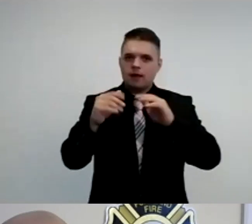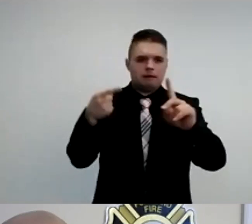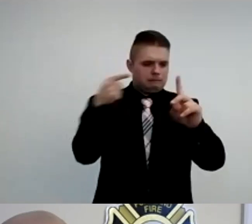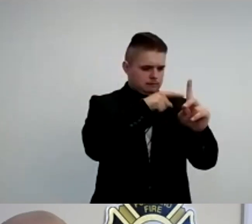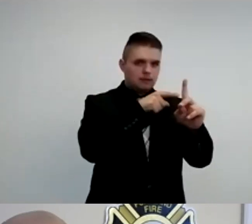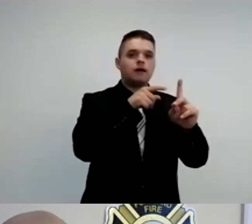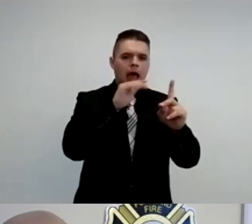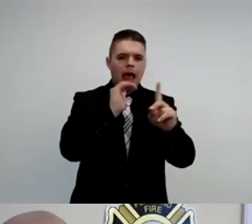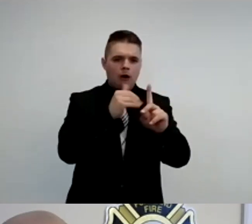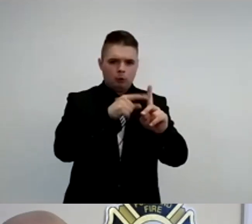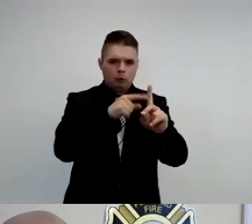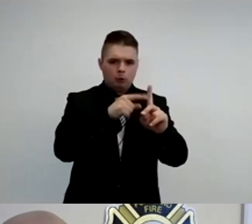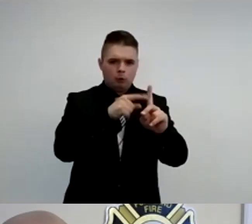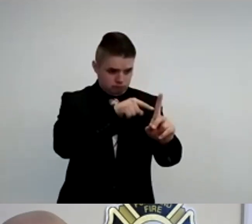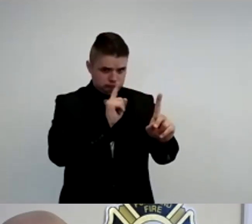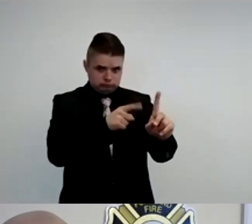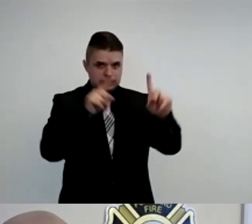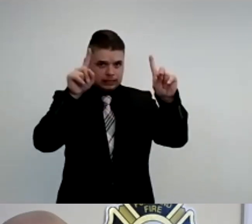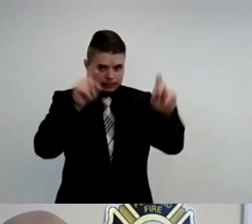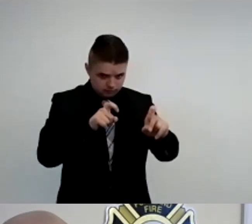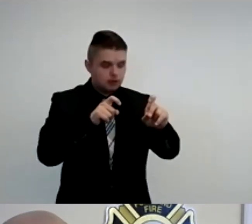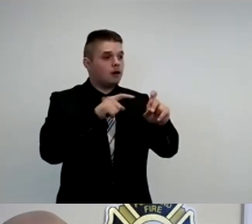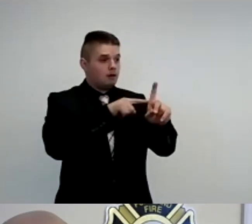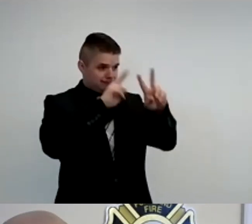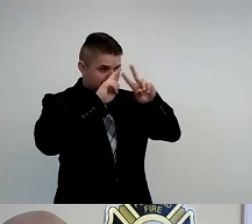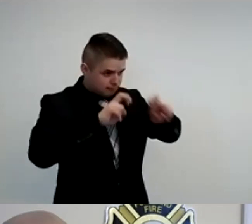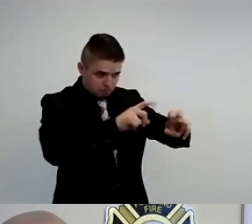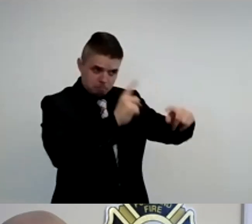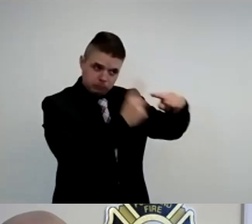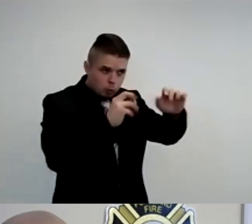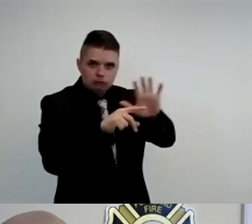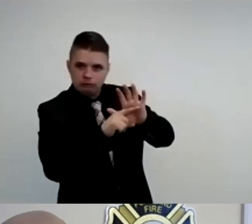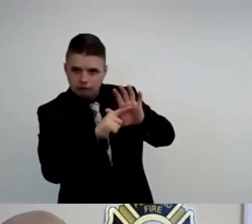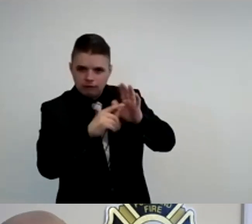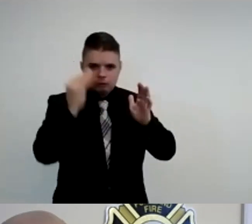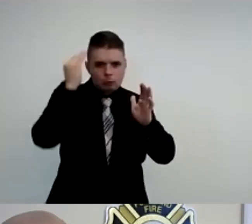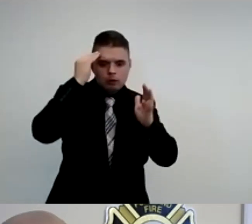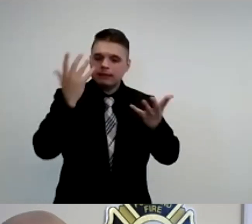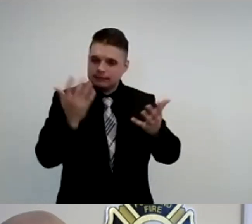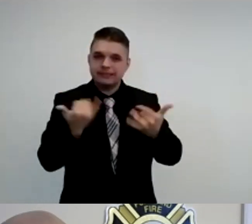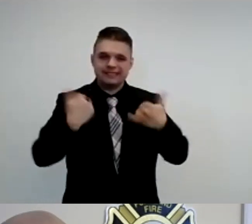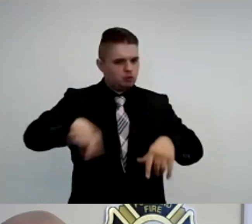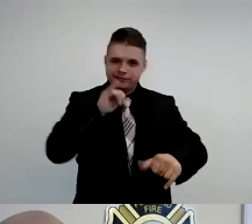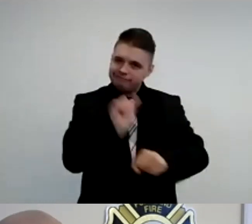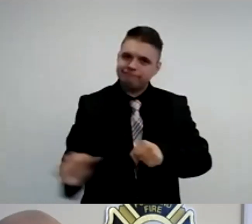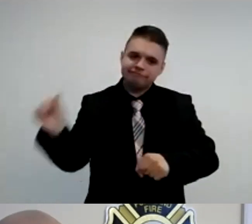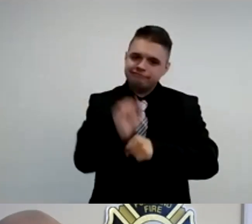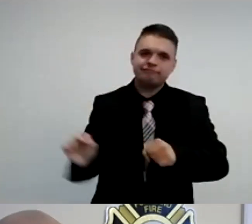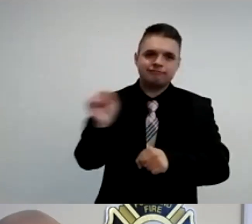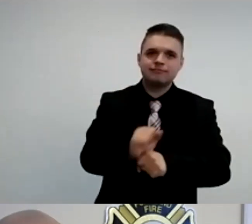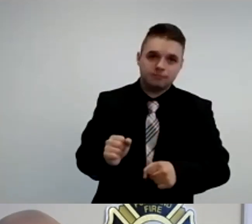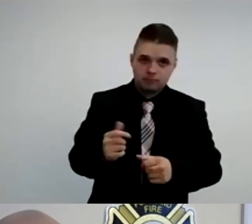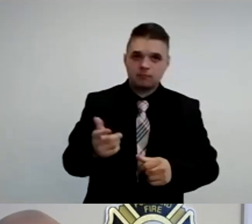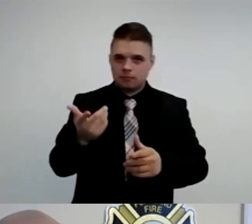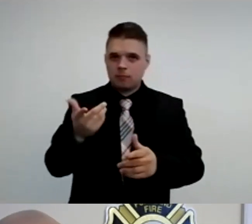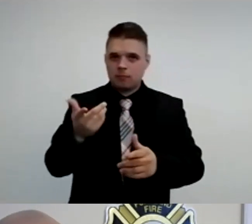around symptoms, staying home when you're sick, potentially using this tool to figure out if you need care, and otherwise considering yourself no